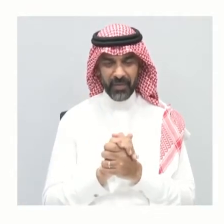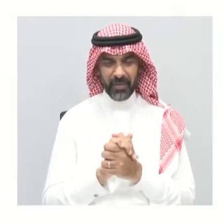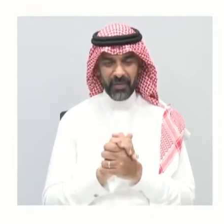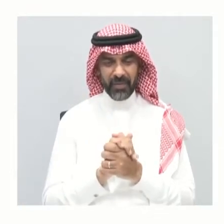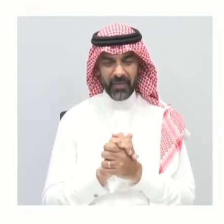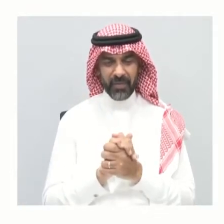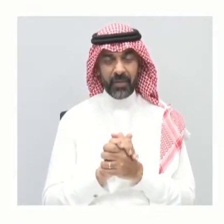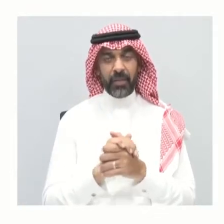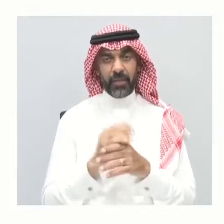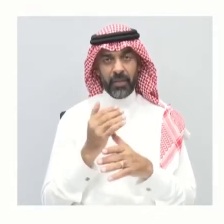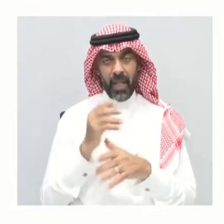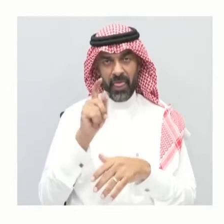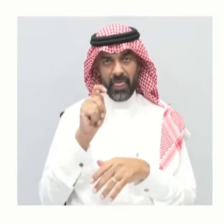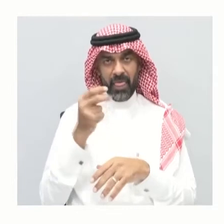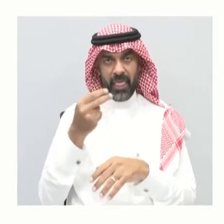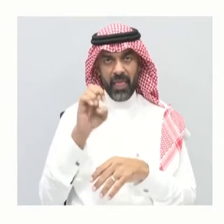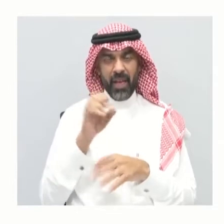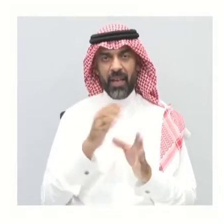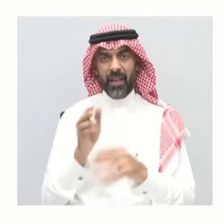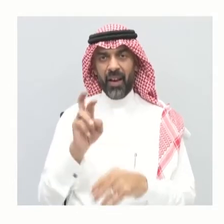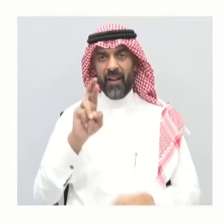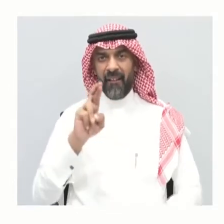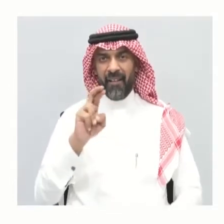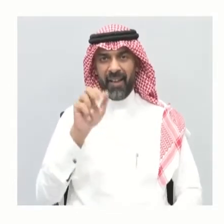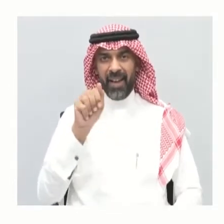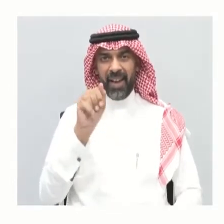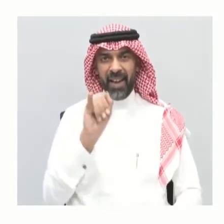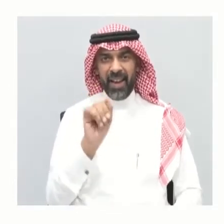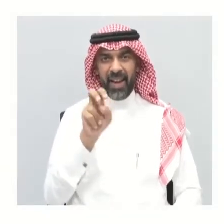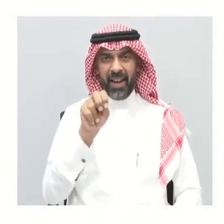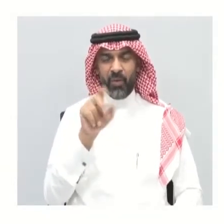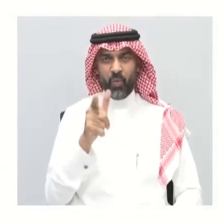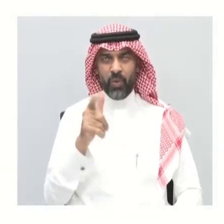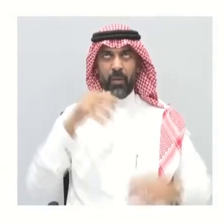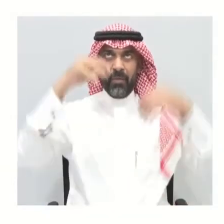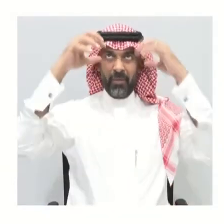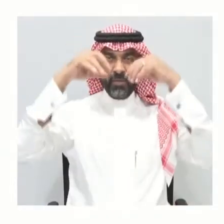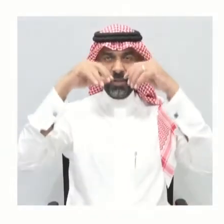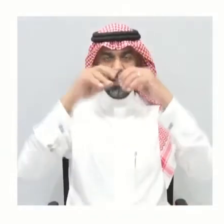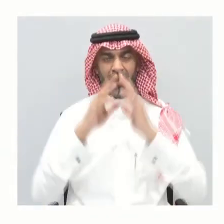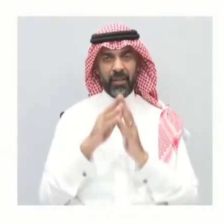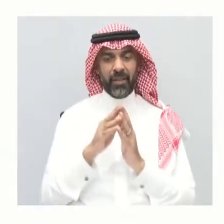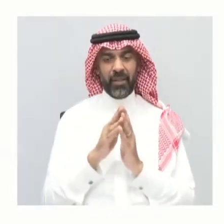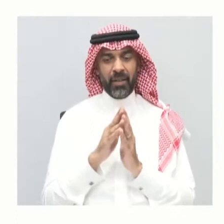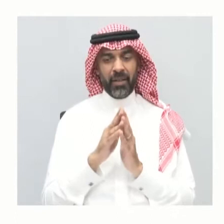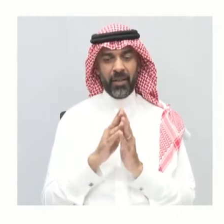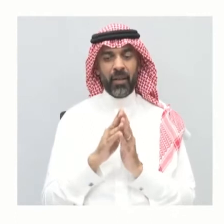The rain, what did the rain do? The rain made